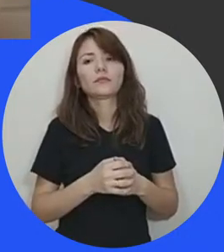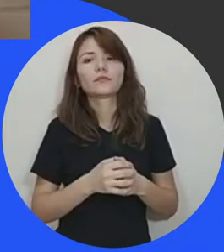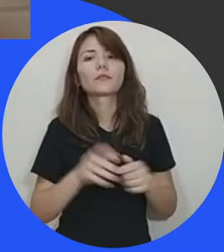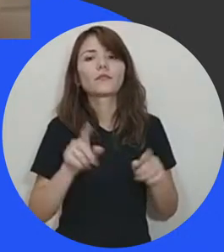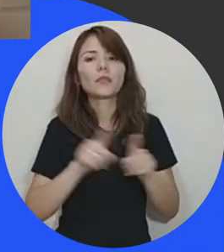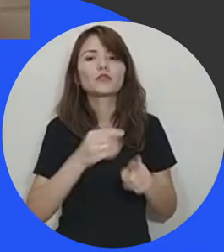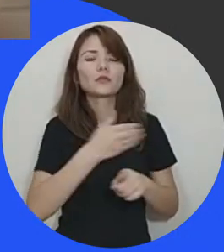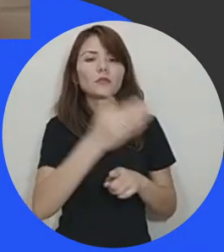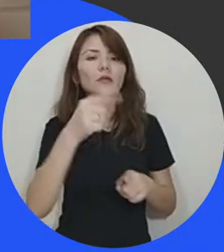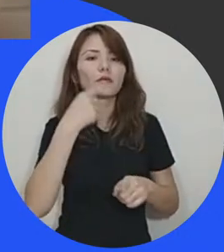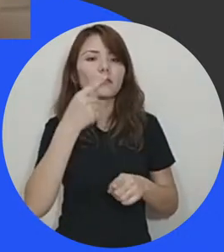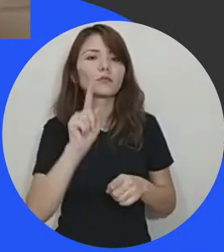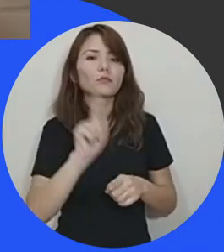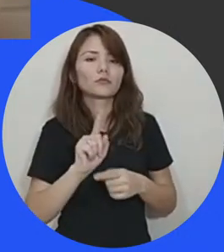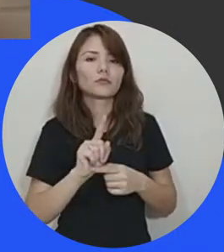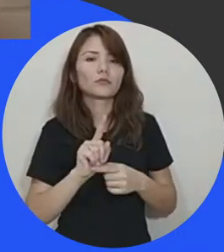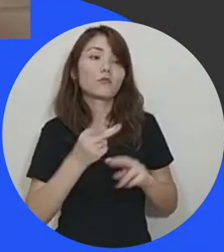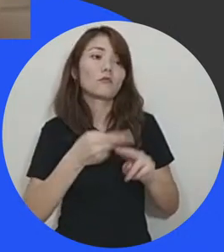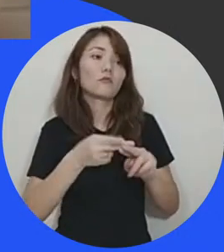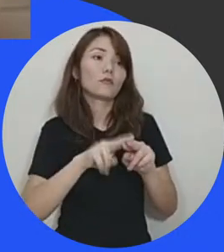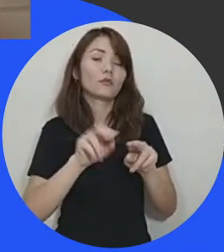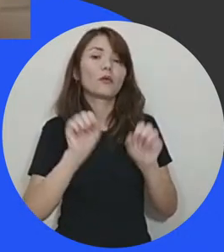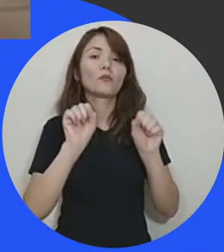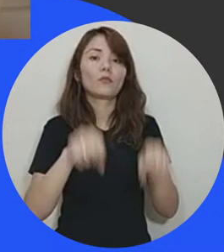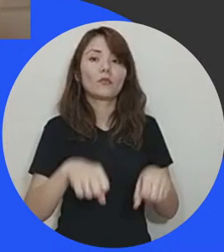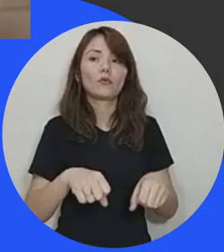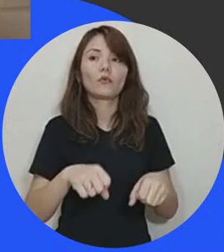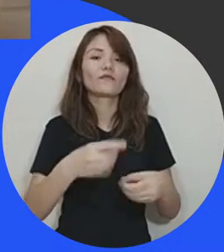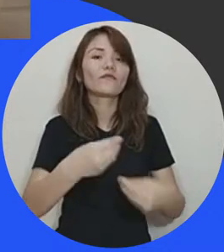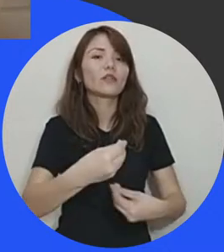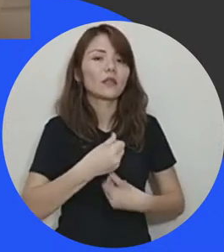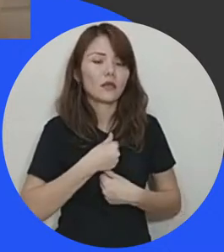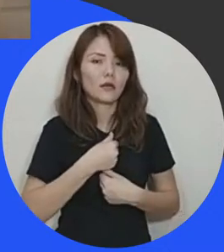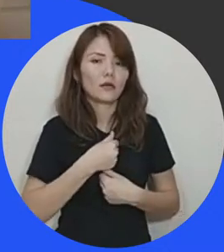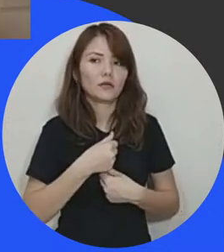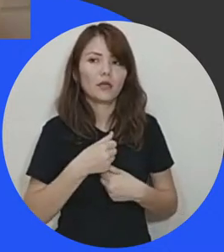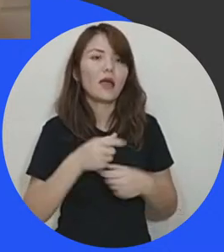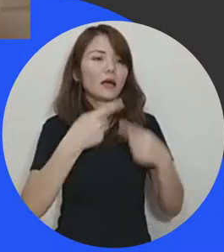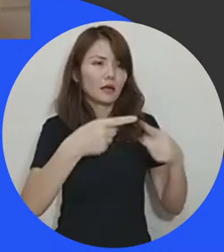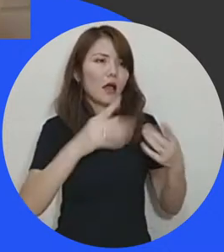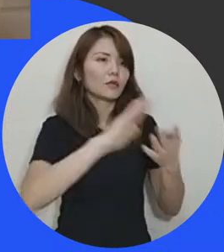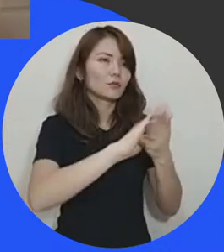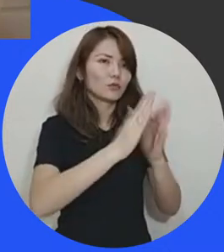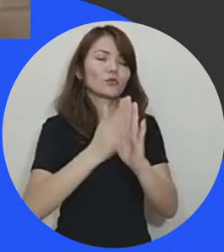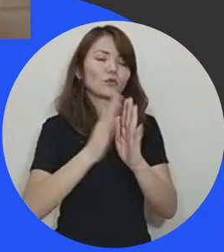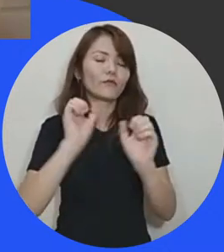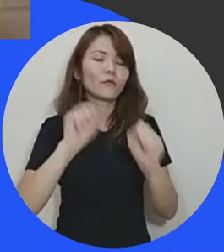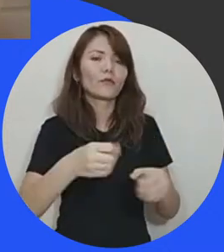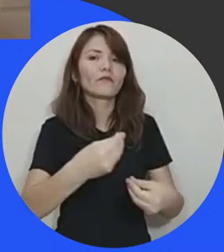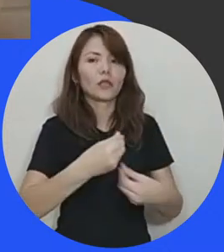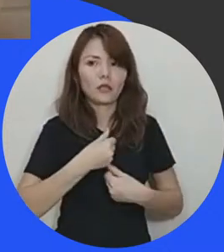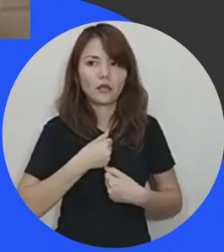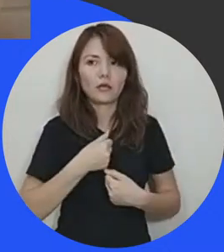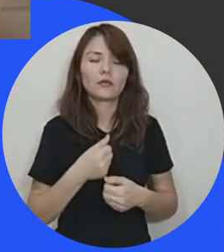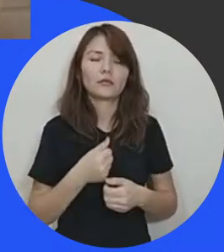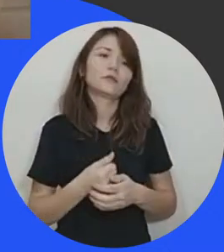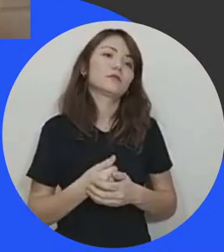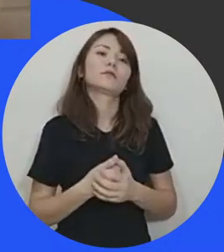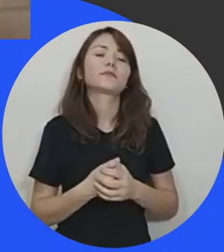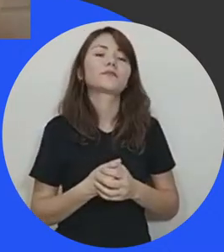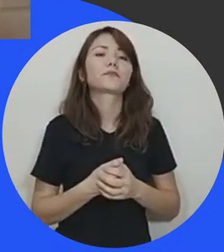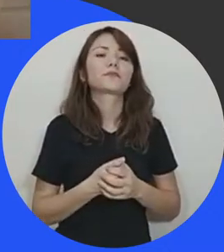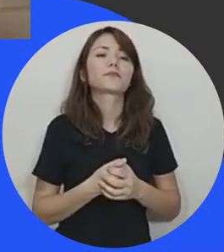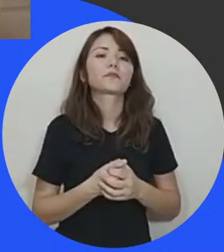in particular host backgrounds. So that's a little bit harder to do, and it requires quite a lot of samples. But we are working with our